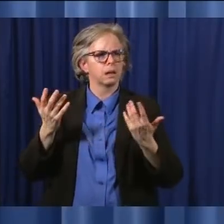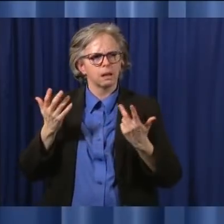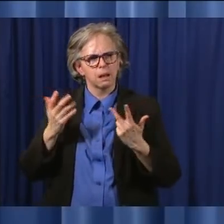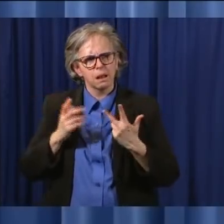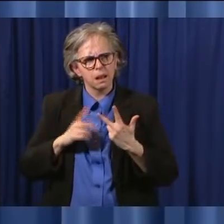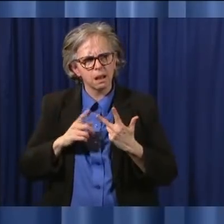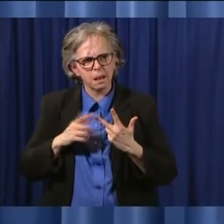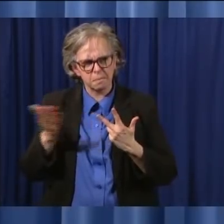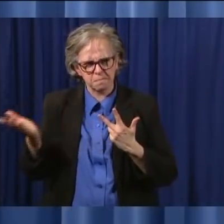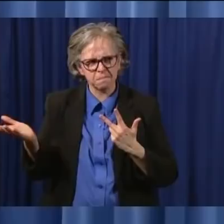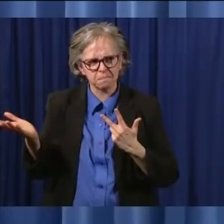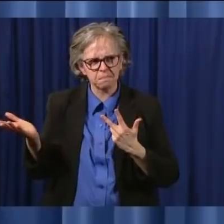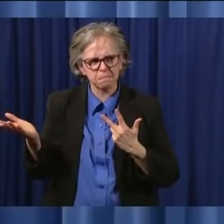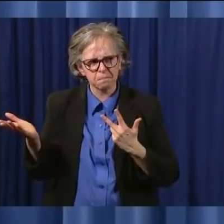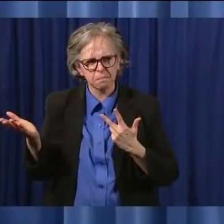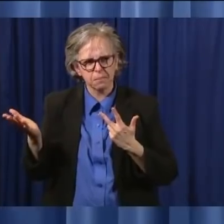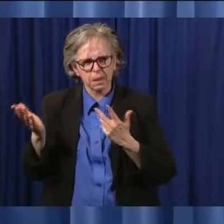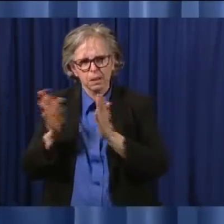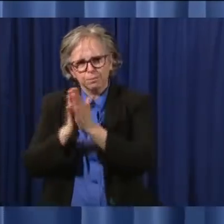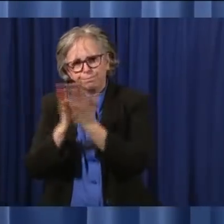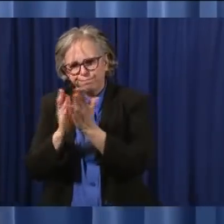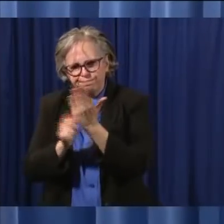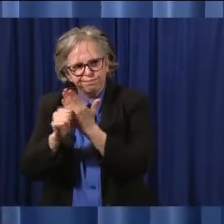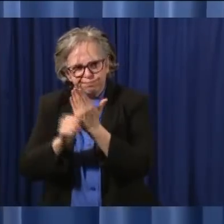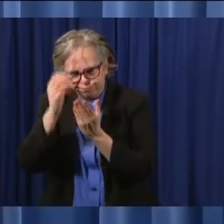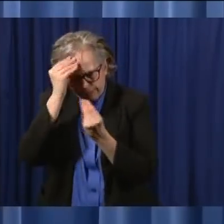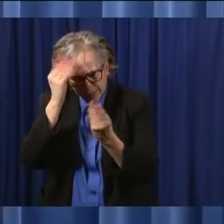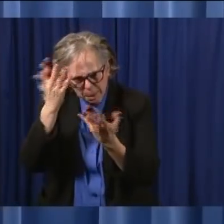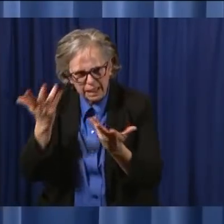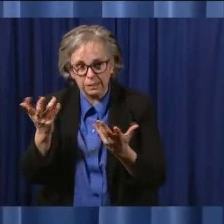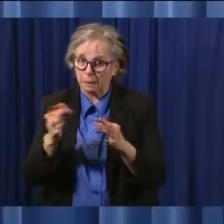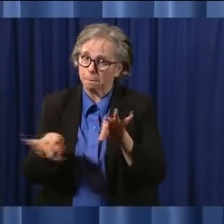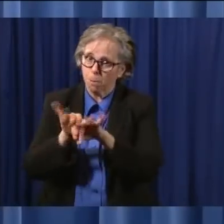and equally important information.